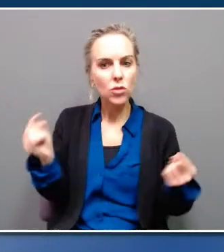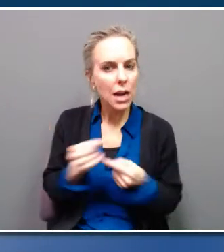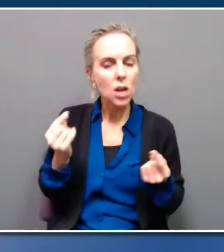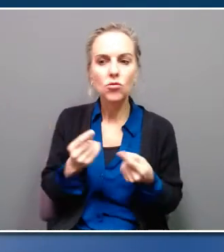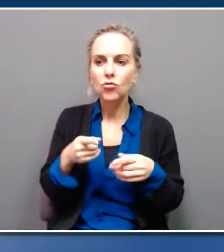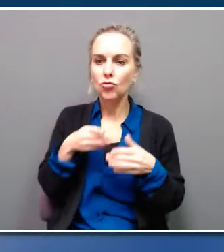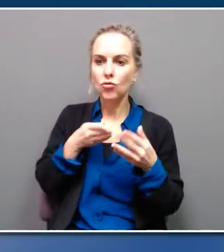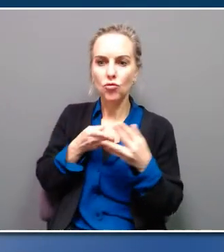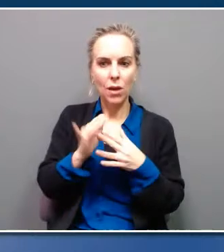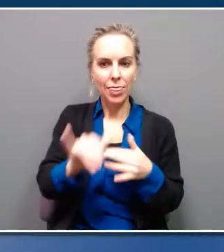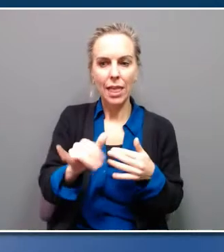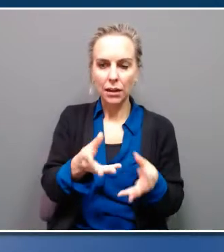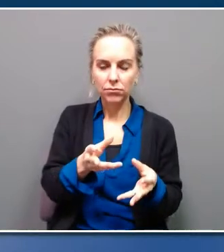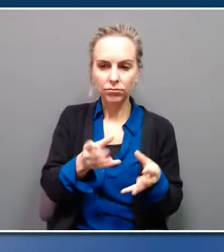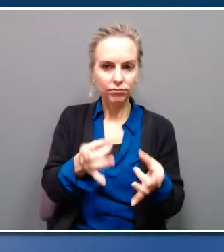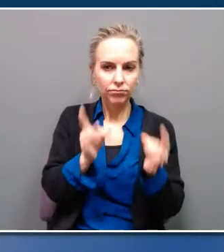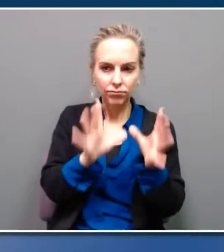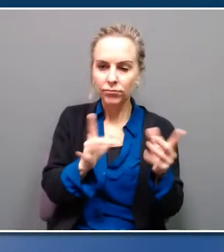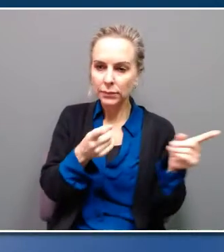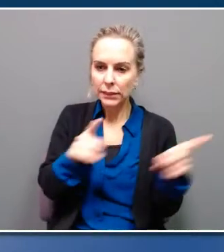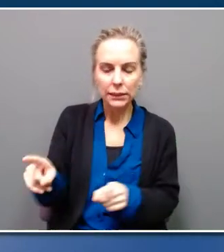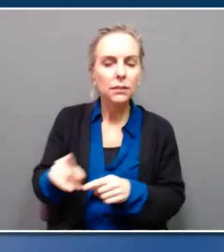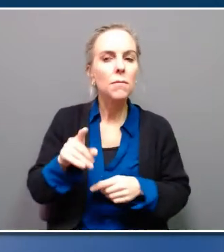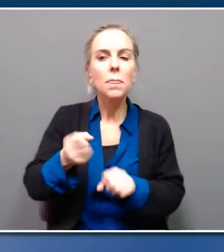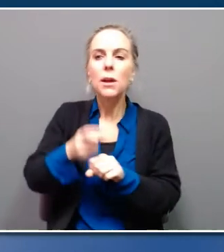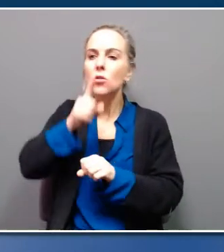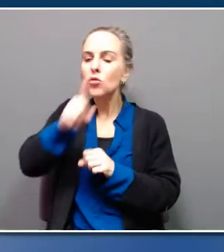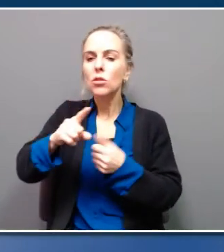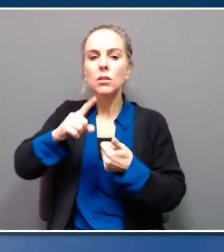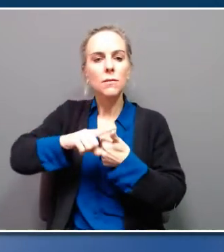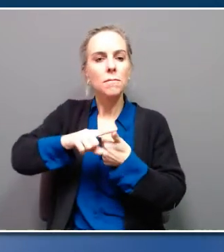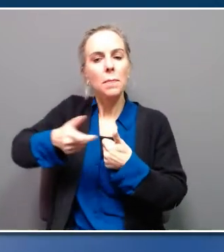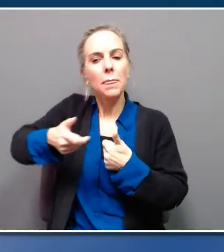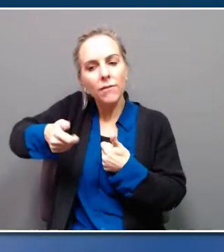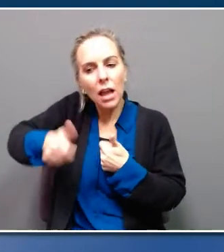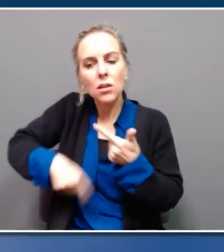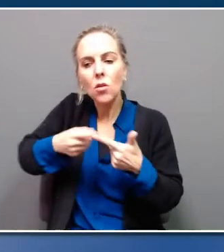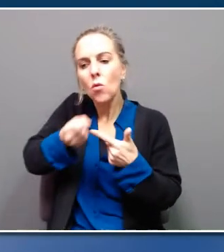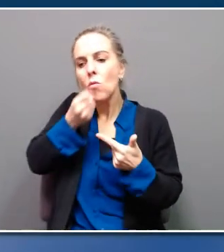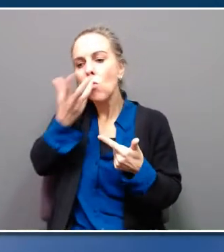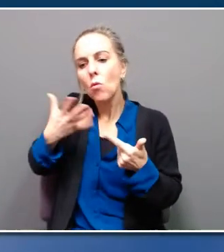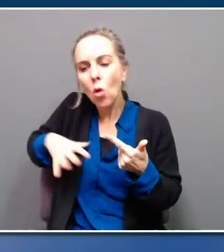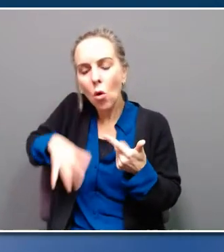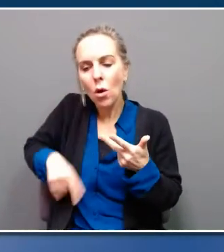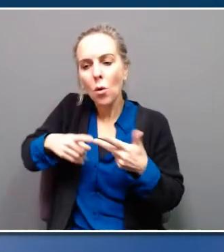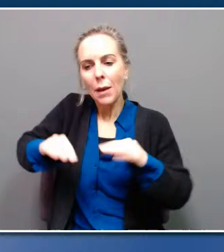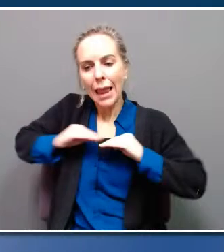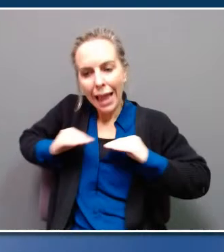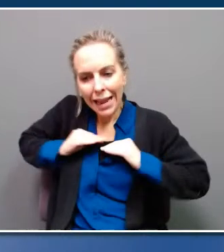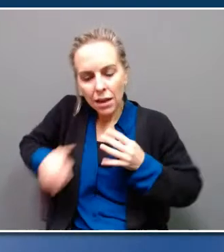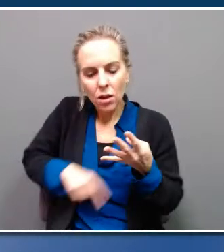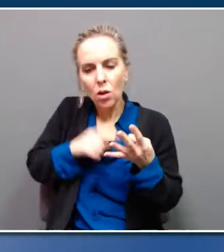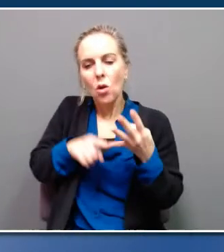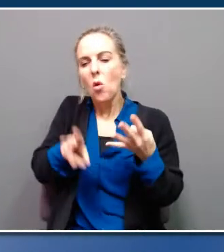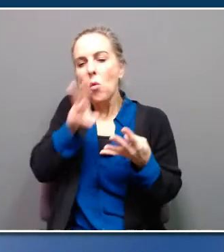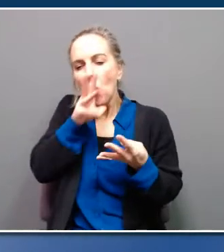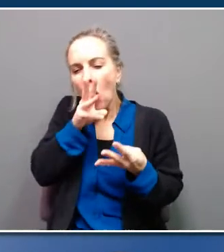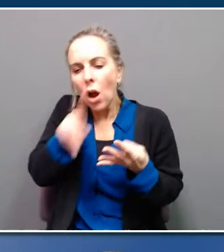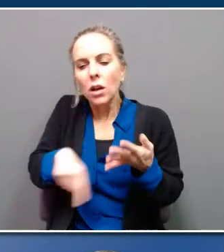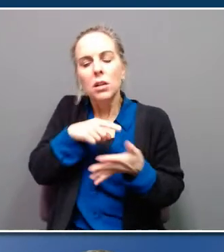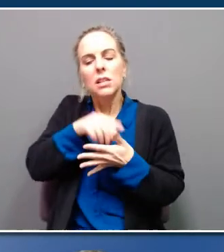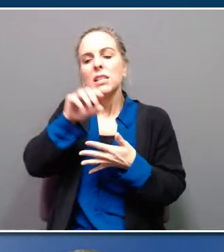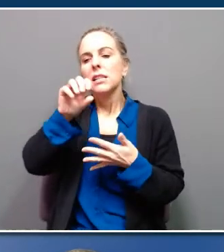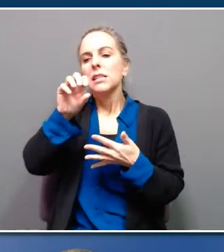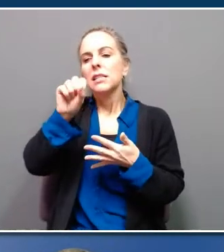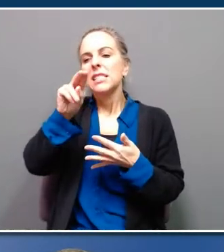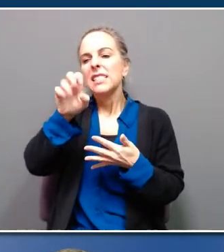jumper cables, sand, a flashlight, warm clothes, blankets, water, and non-perishable snacks. And remember,